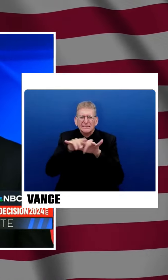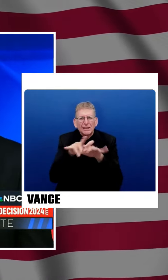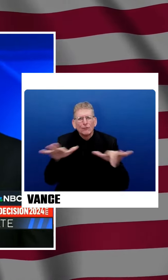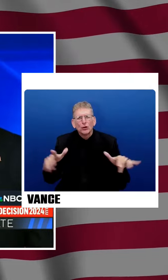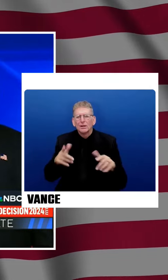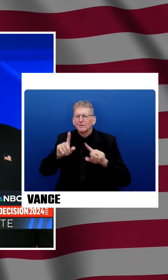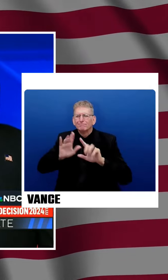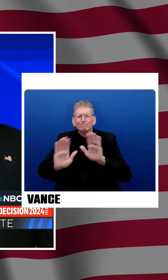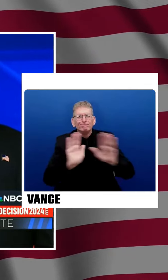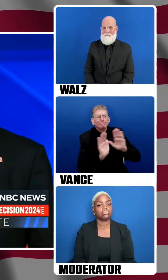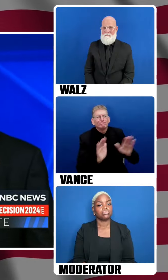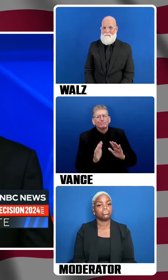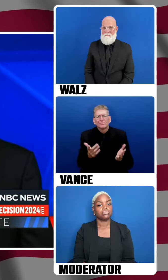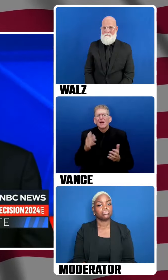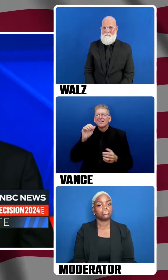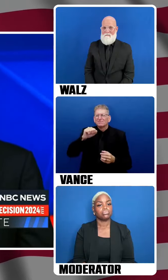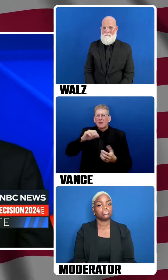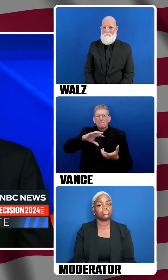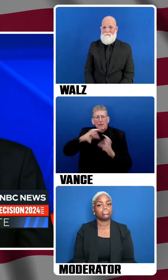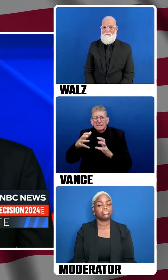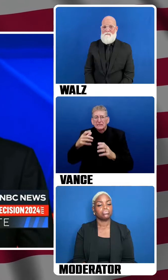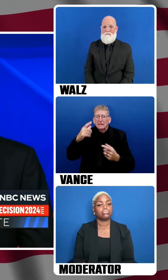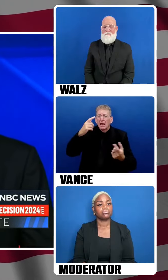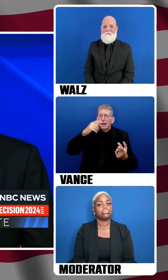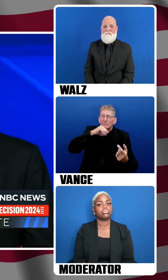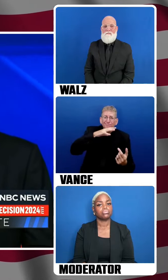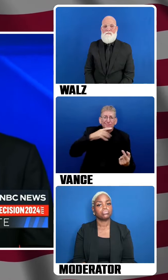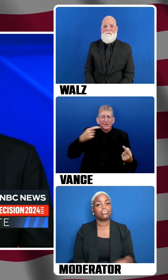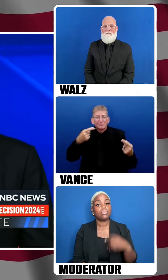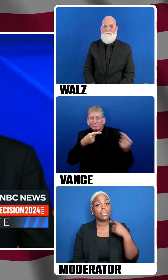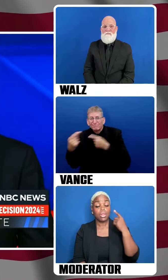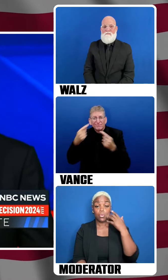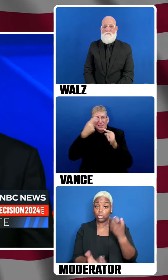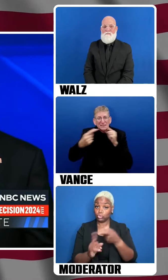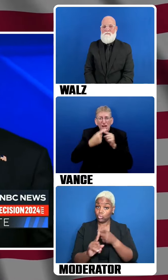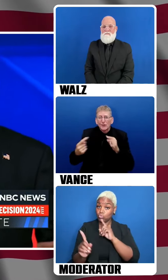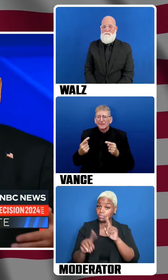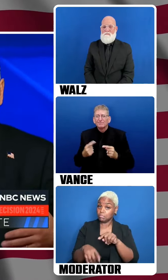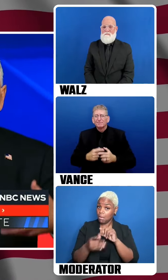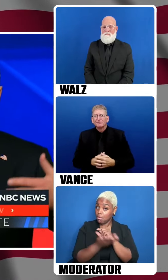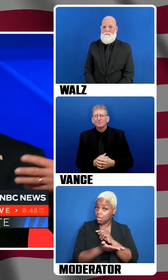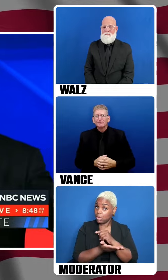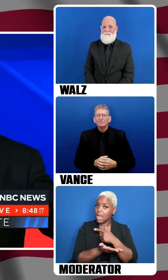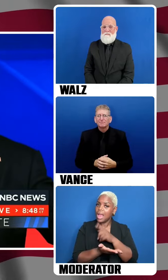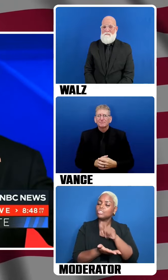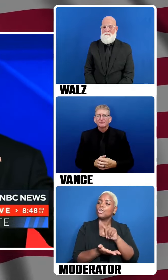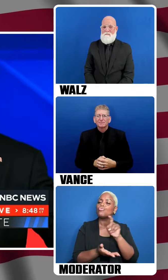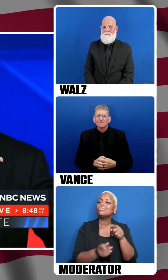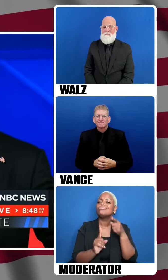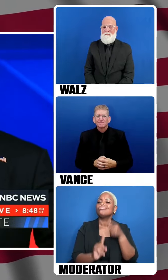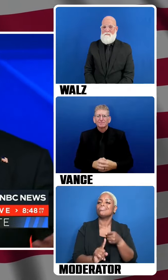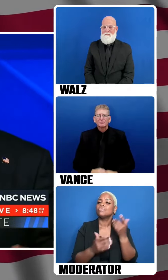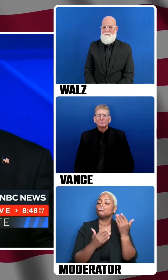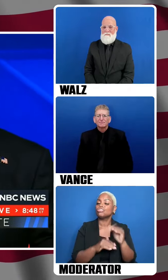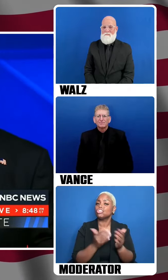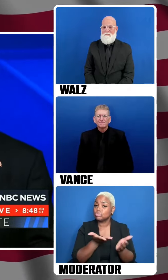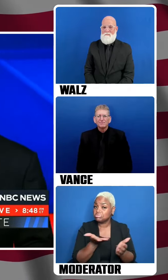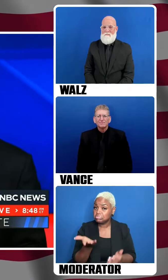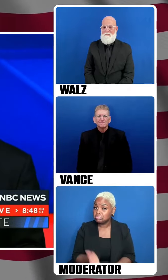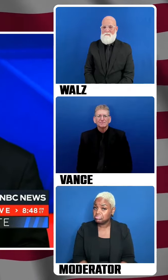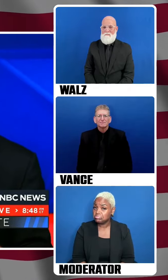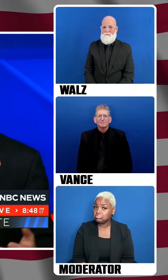would you like to respond and also answer the question about restrictions? Yeah, well, the question got asked, and Donald Trump made the accusation that wasn't true